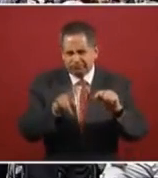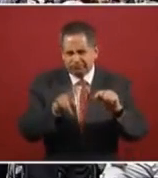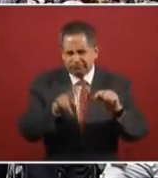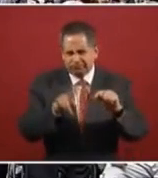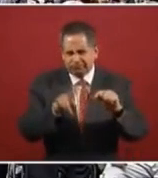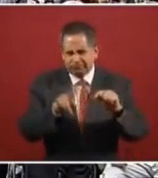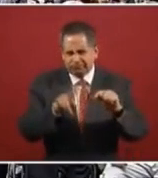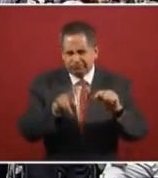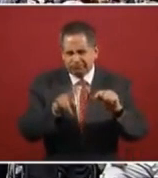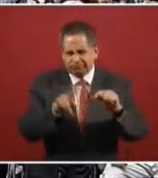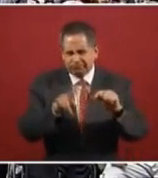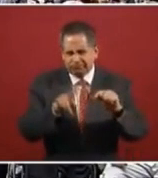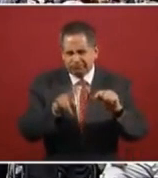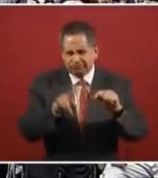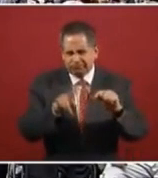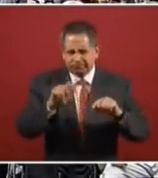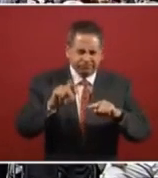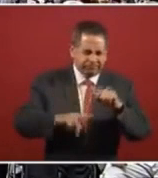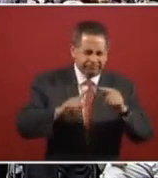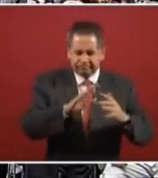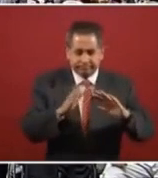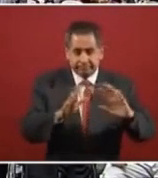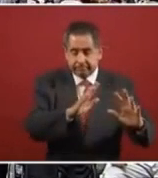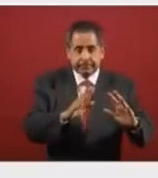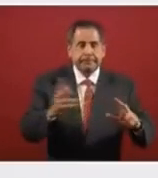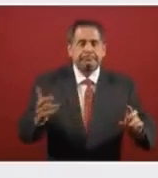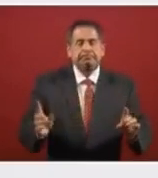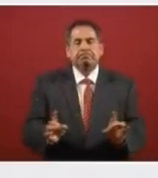against the solicit act